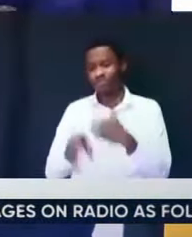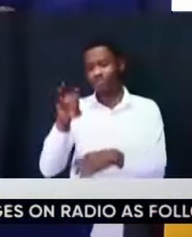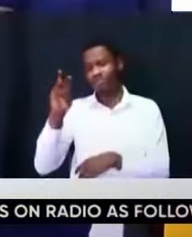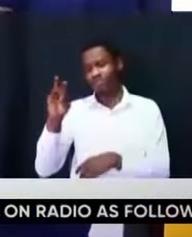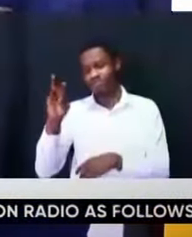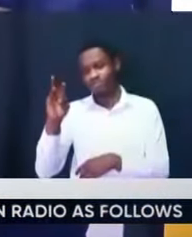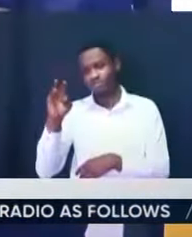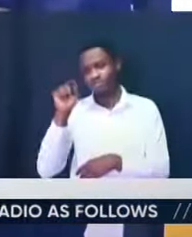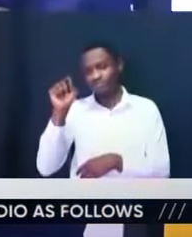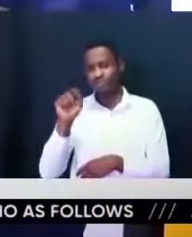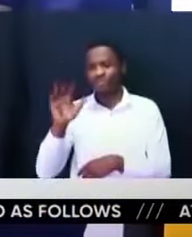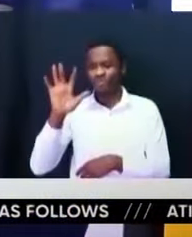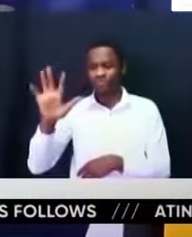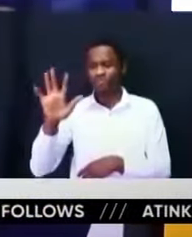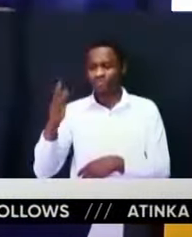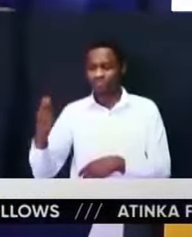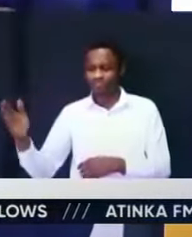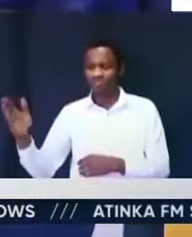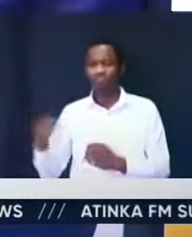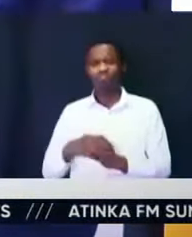16 from verse